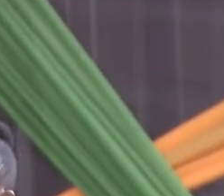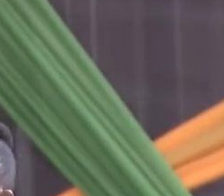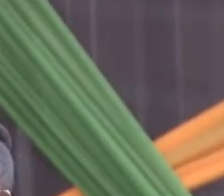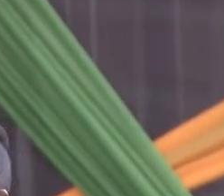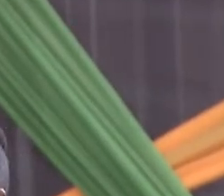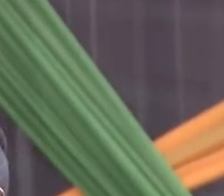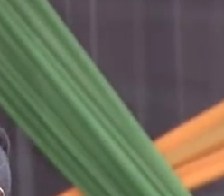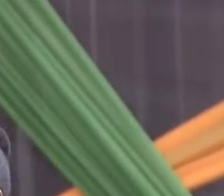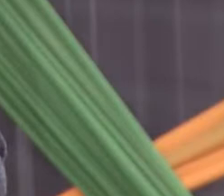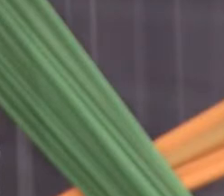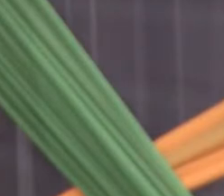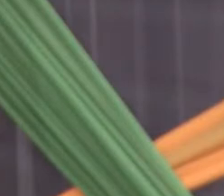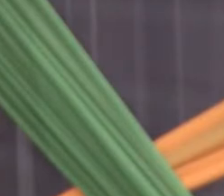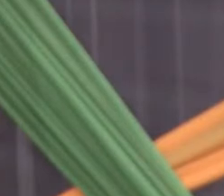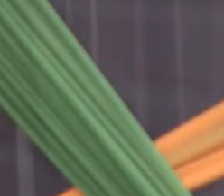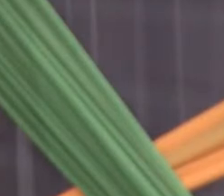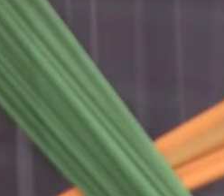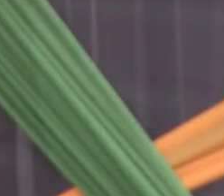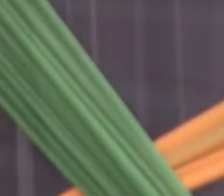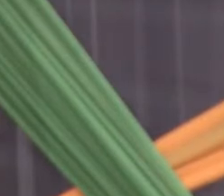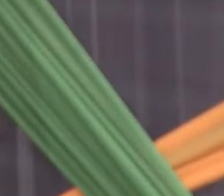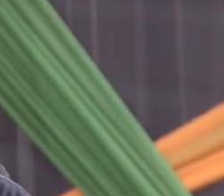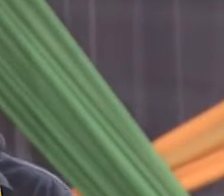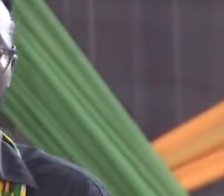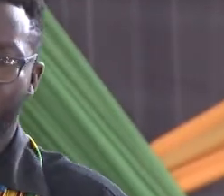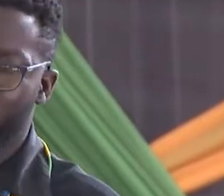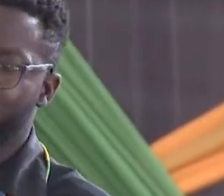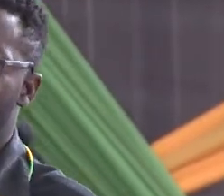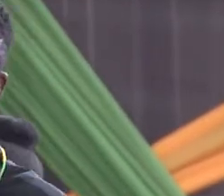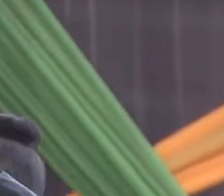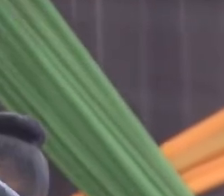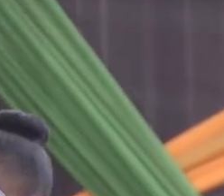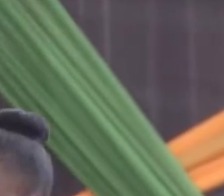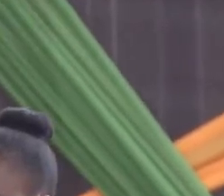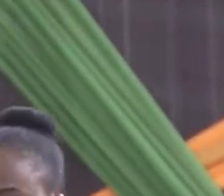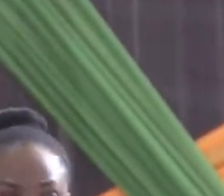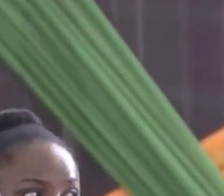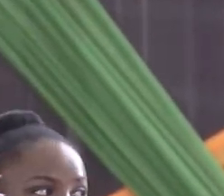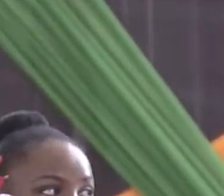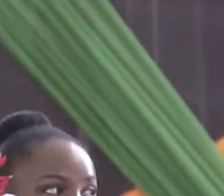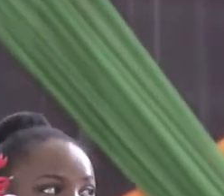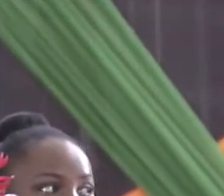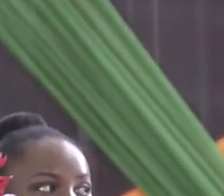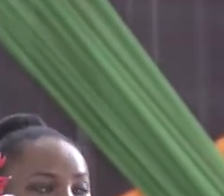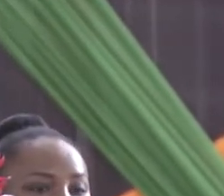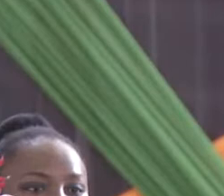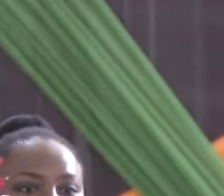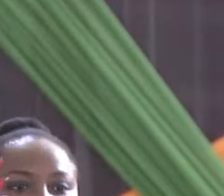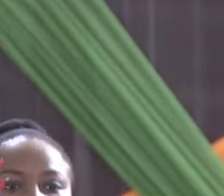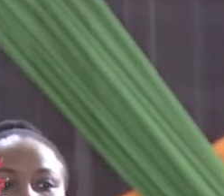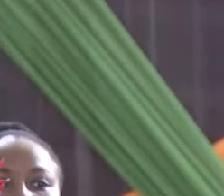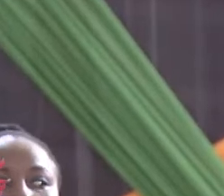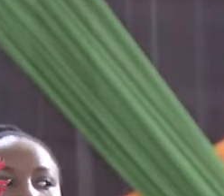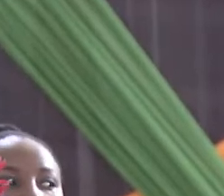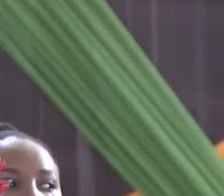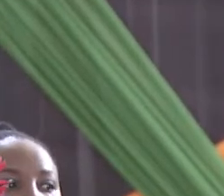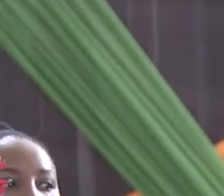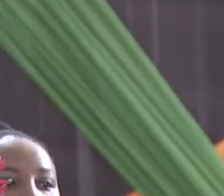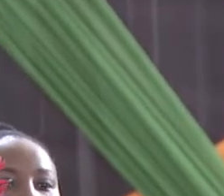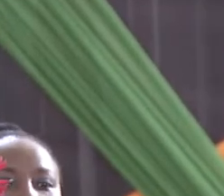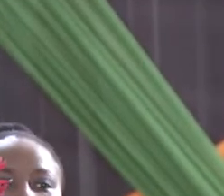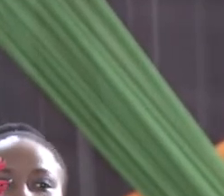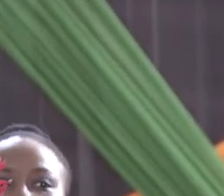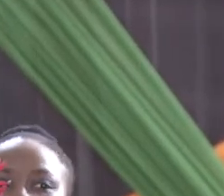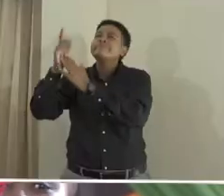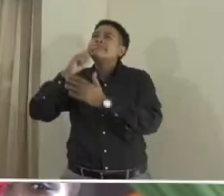This morning. Amen. If it wasn't for him, we wouldn't be here this morning. So we gotta give God a shout of praise.